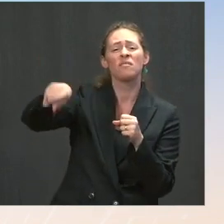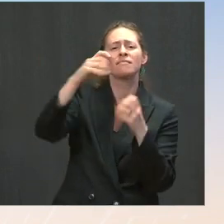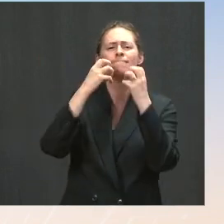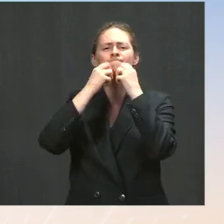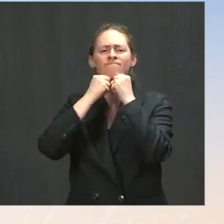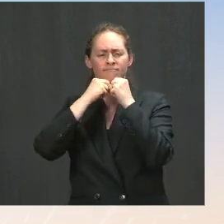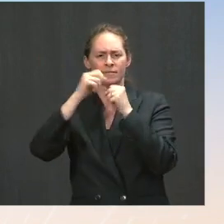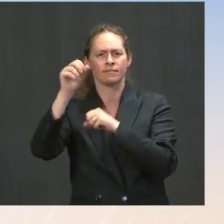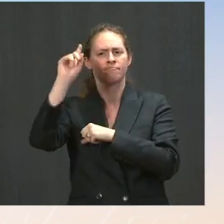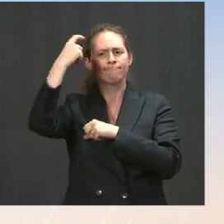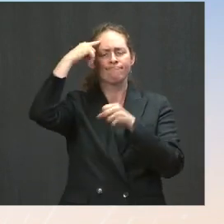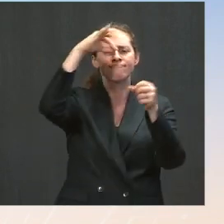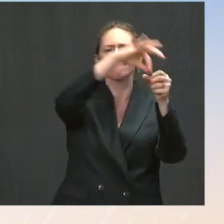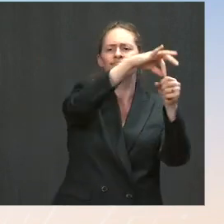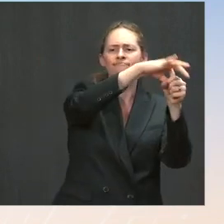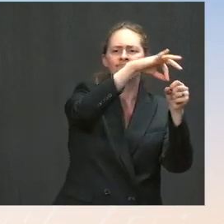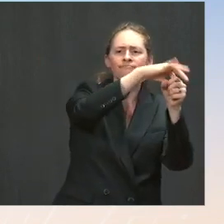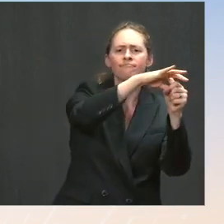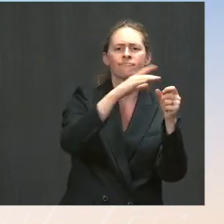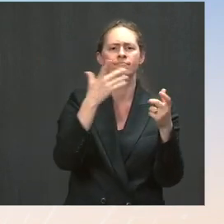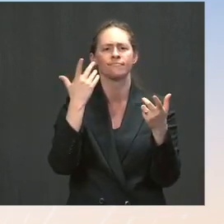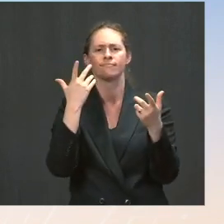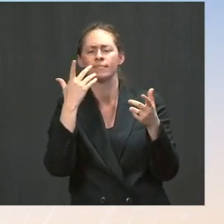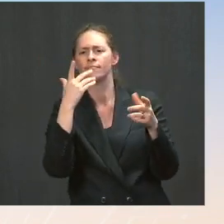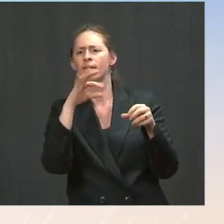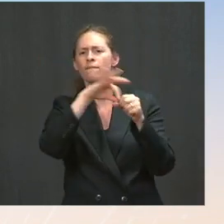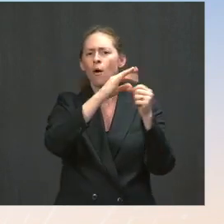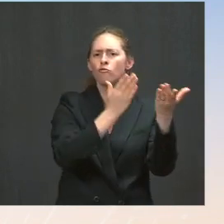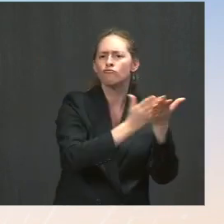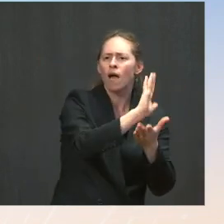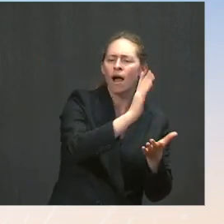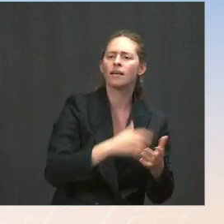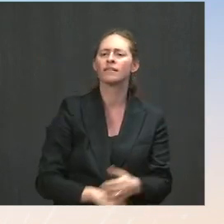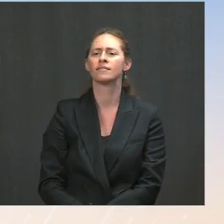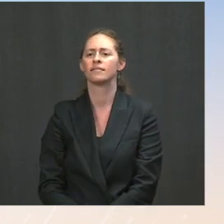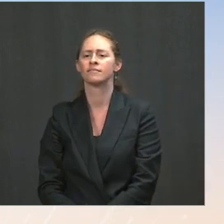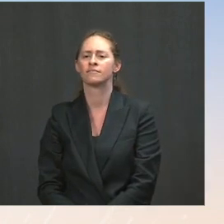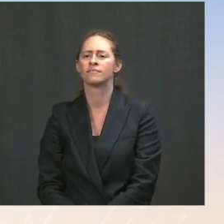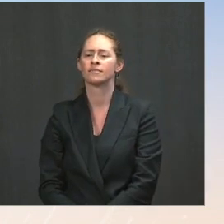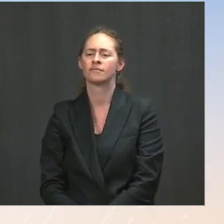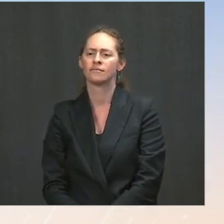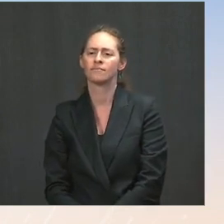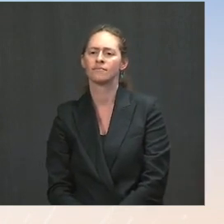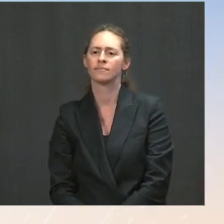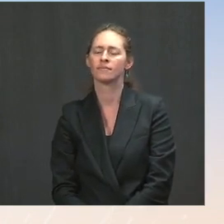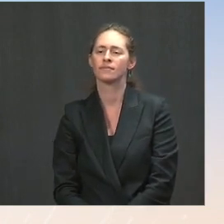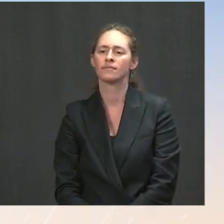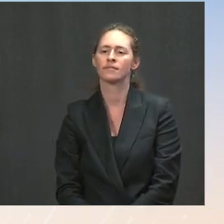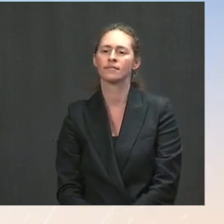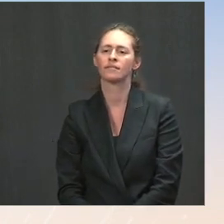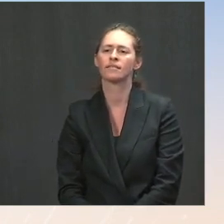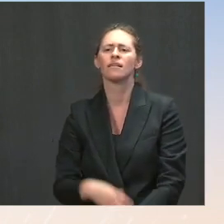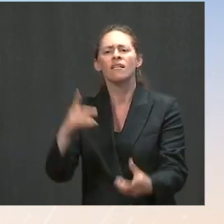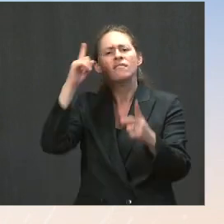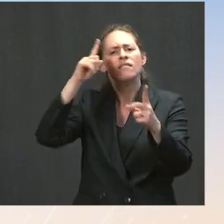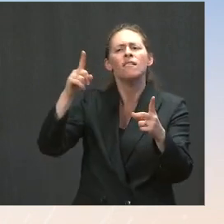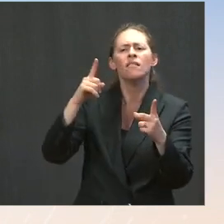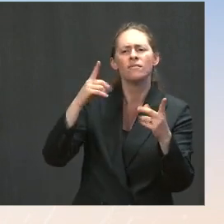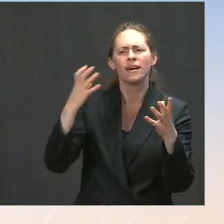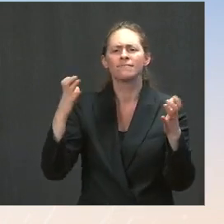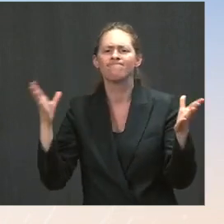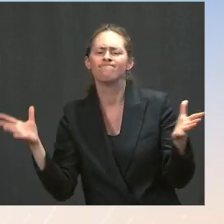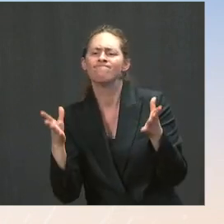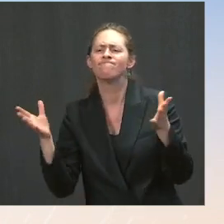for voting rights, to fight for, moving forward from the